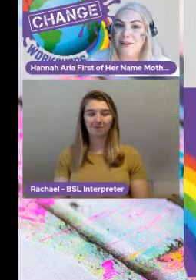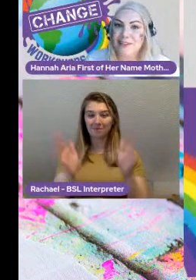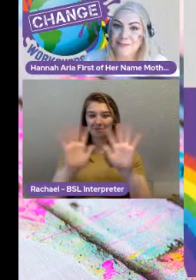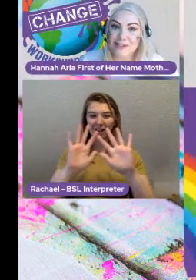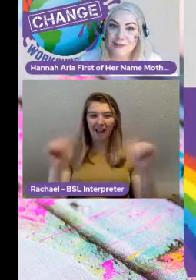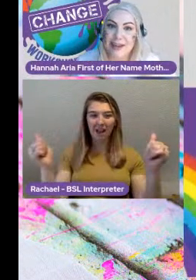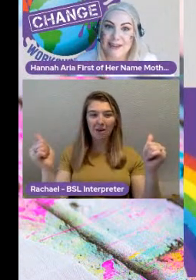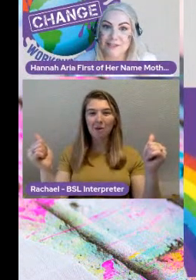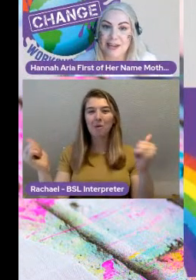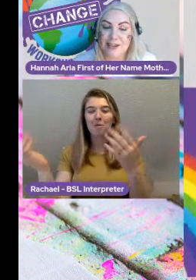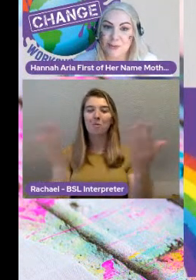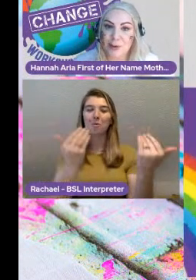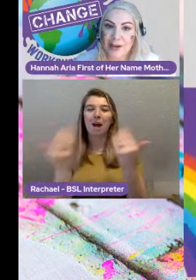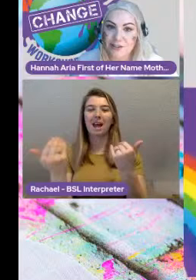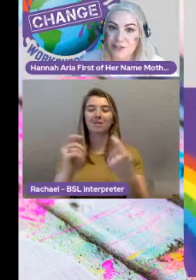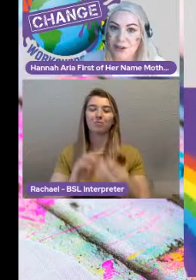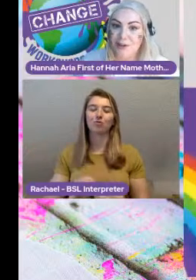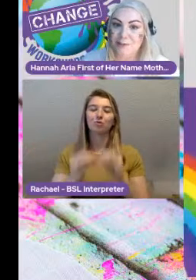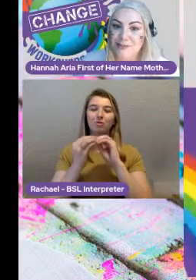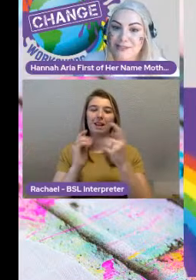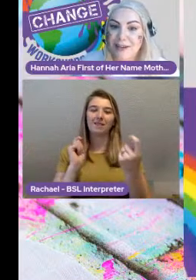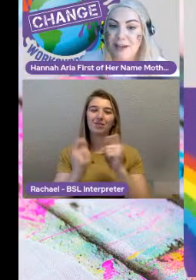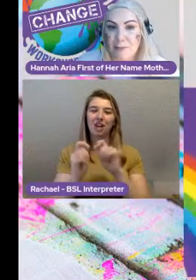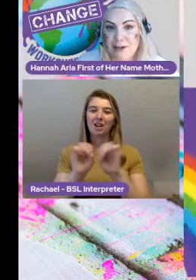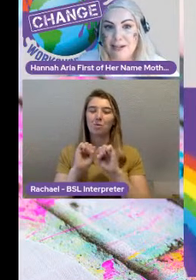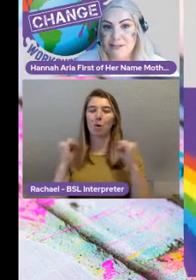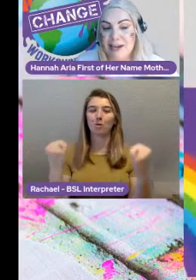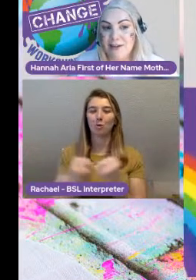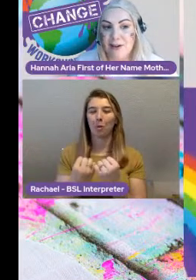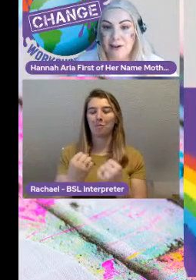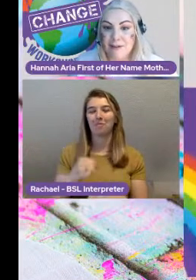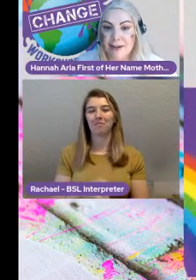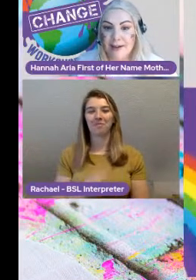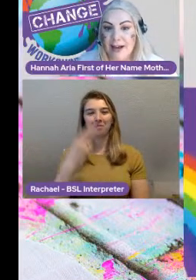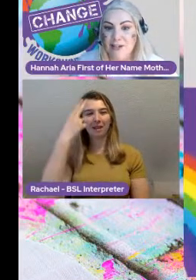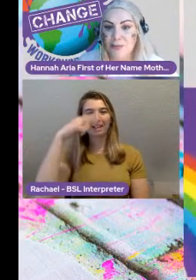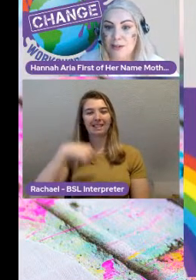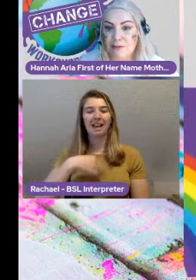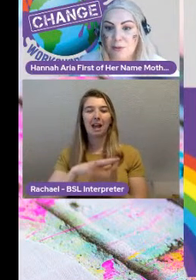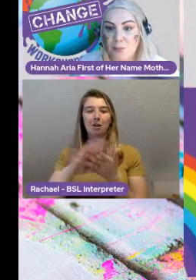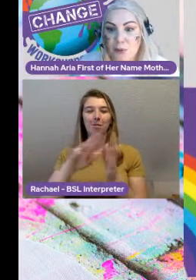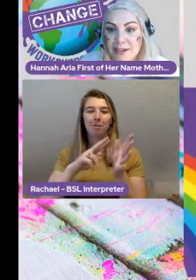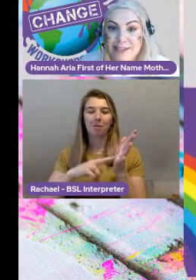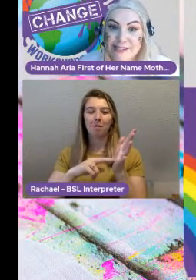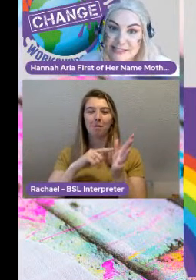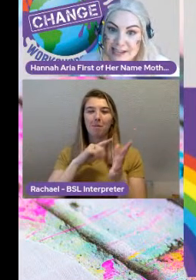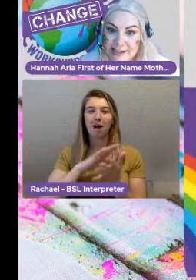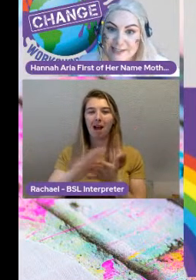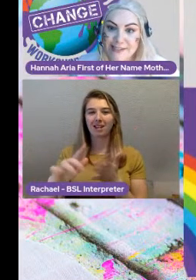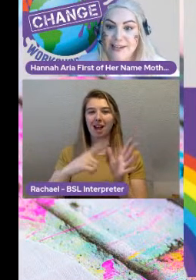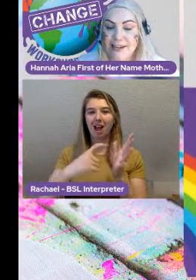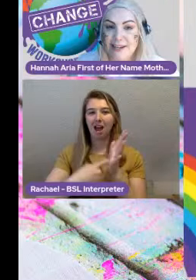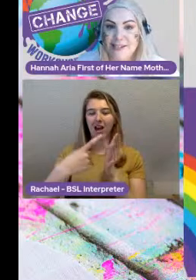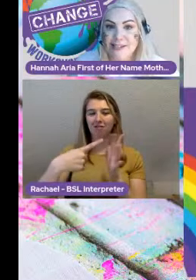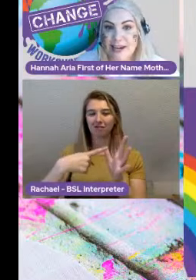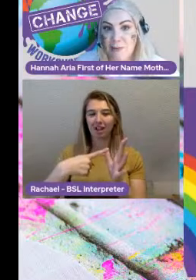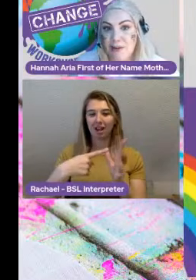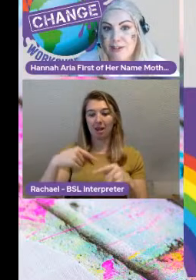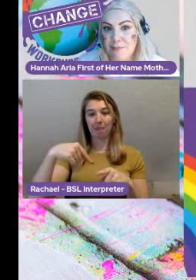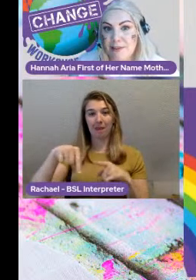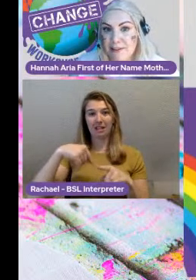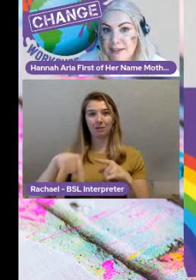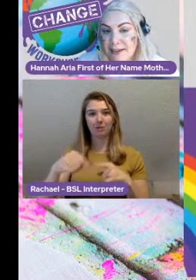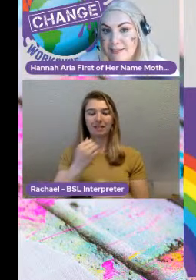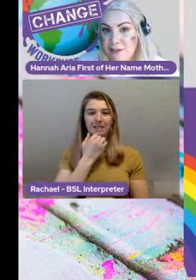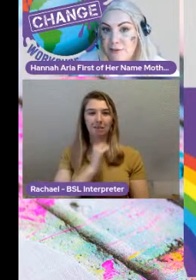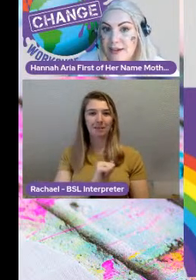Hello and welcome to Creative Change Workshops. My name is Hannah Aria and we are on week six. Today we